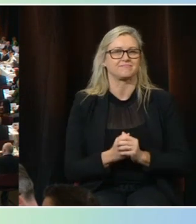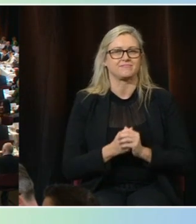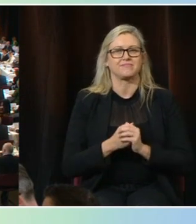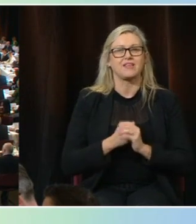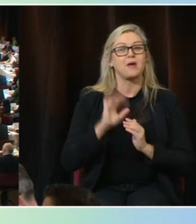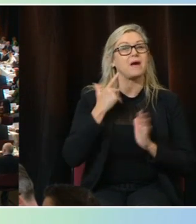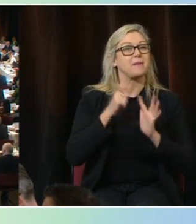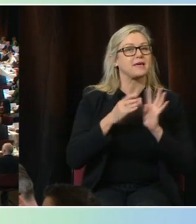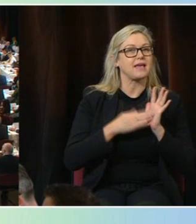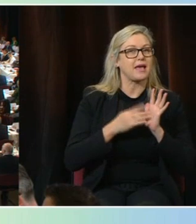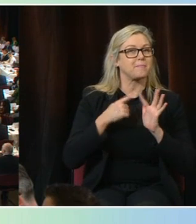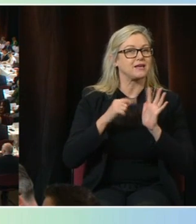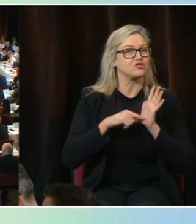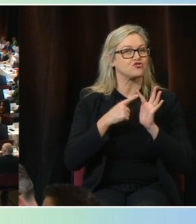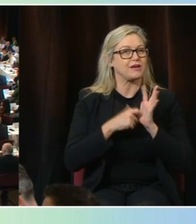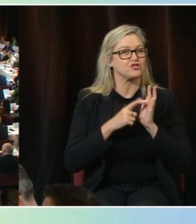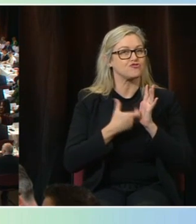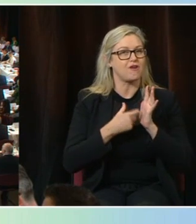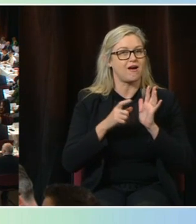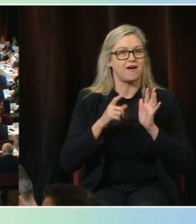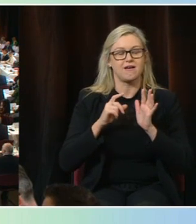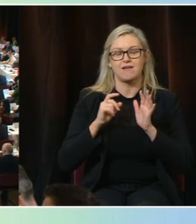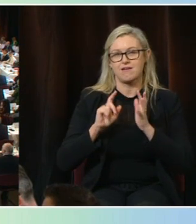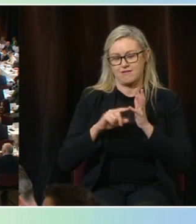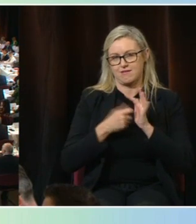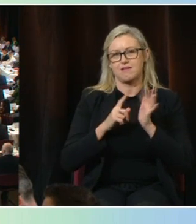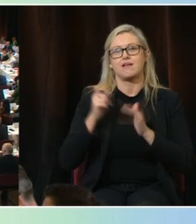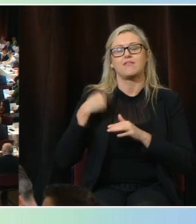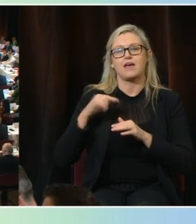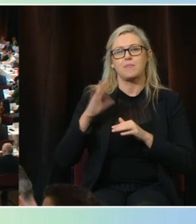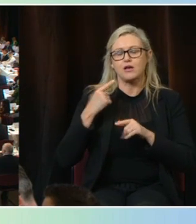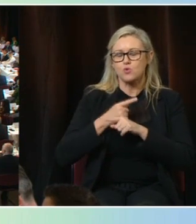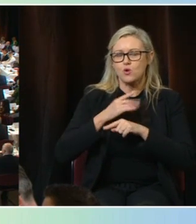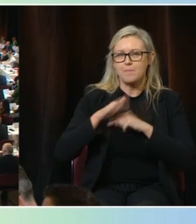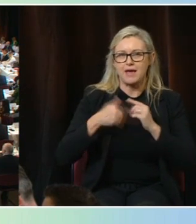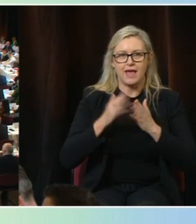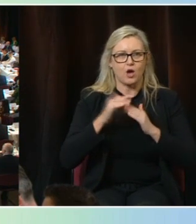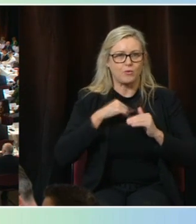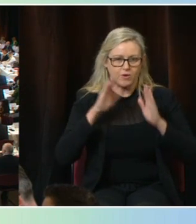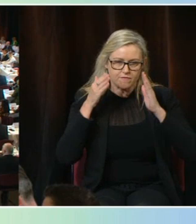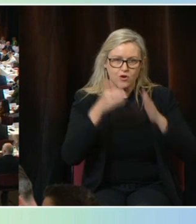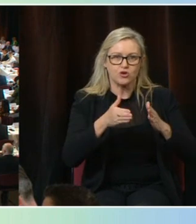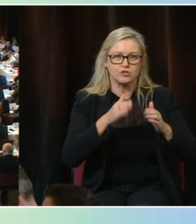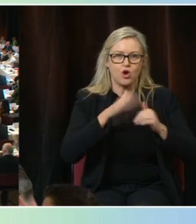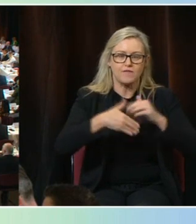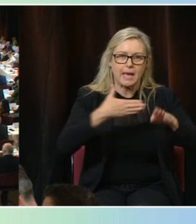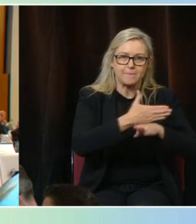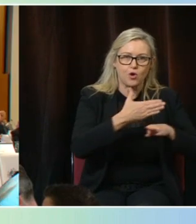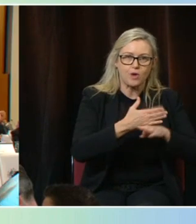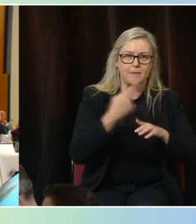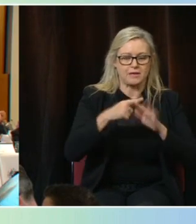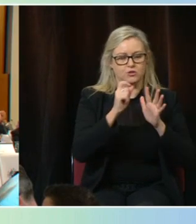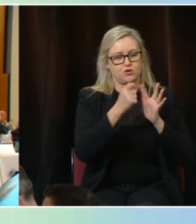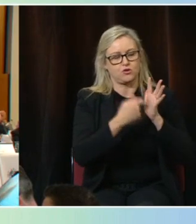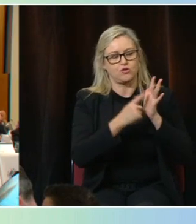Treasurer have already said we're opening with a focus on Full Employment and productivity and they may sound like abstract economic